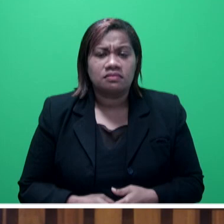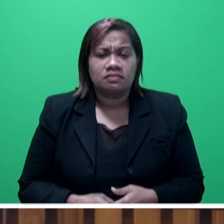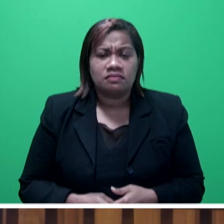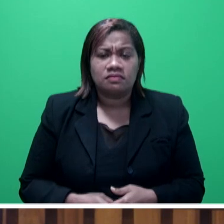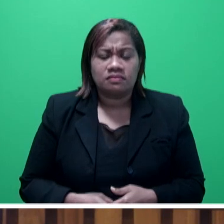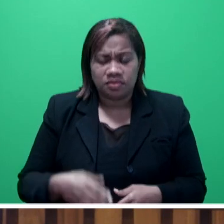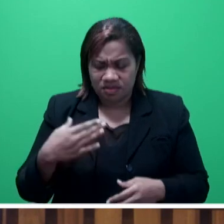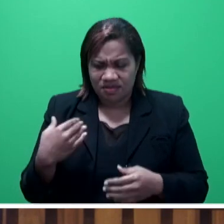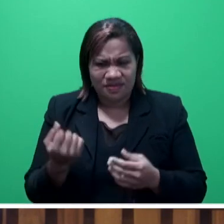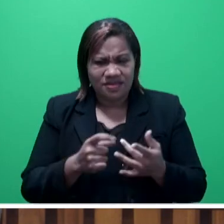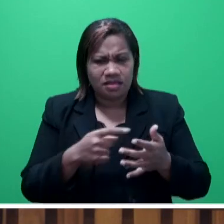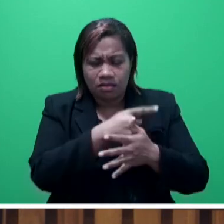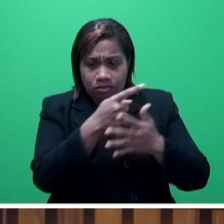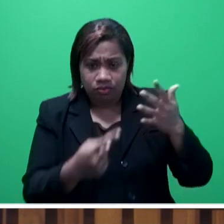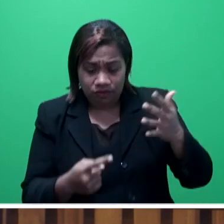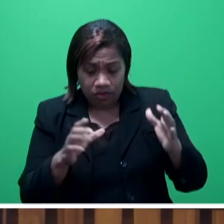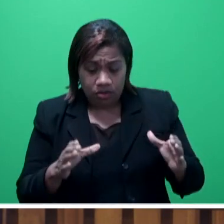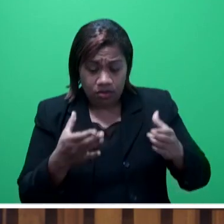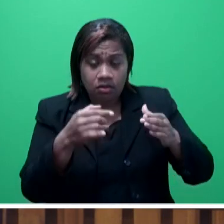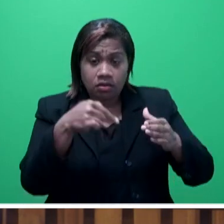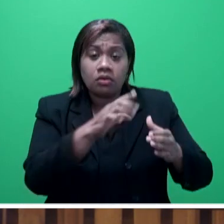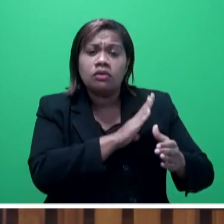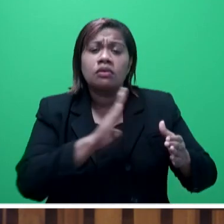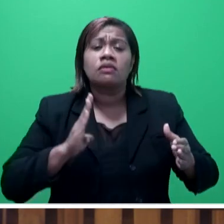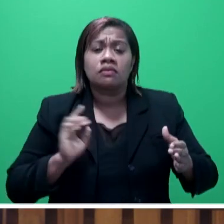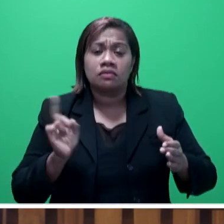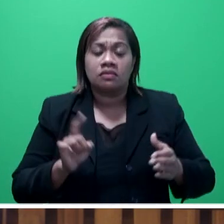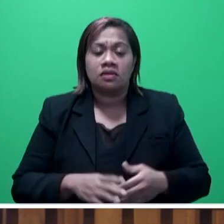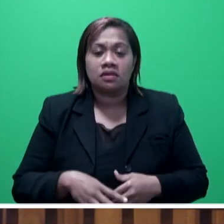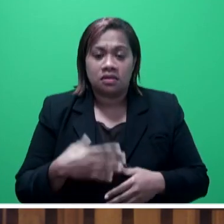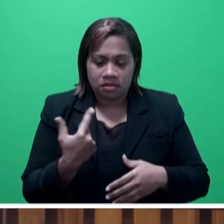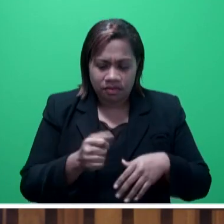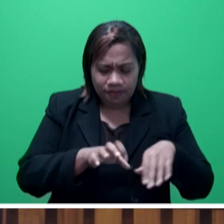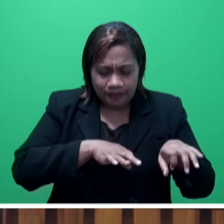So, Mr. Speaker, this board actually is currently finalizing all these action plans,